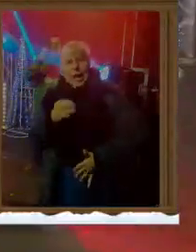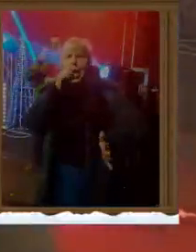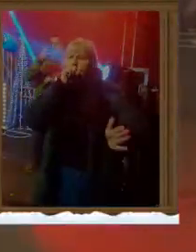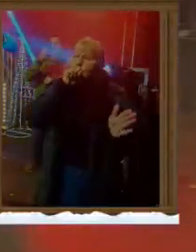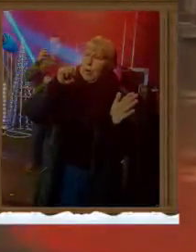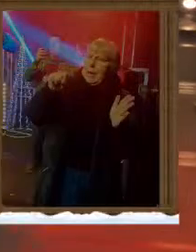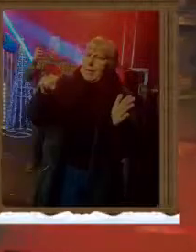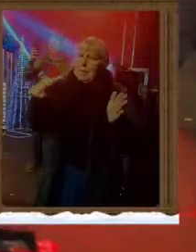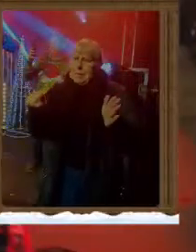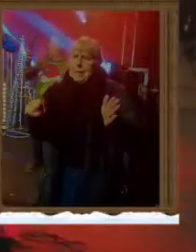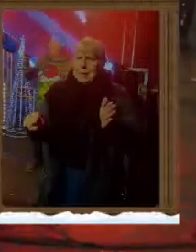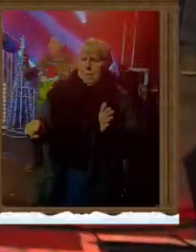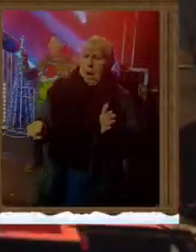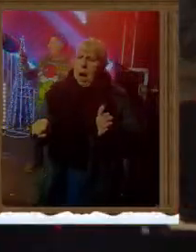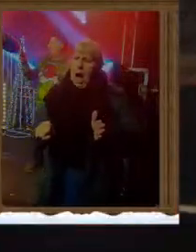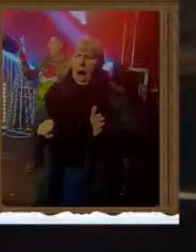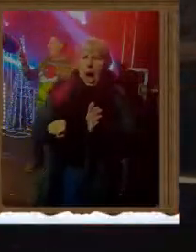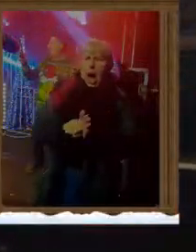jolly